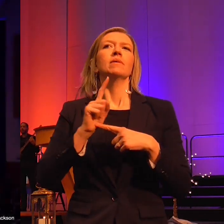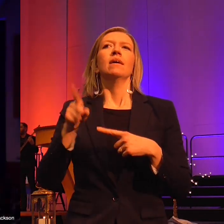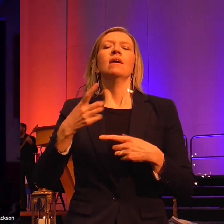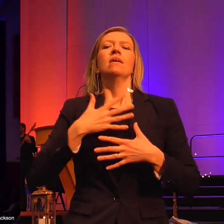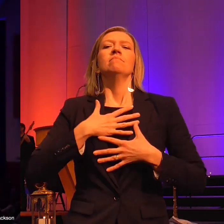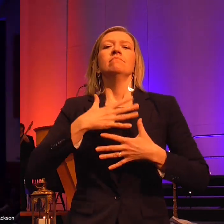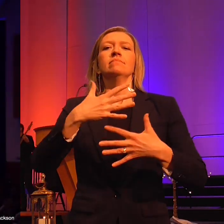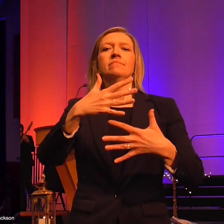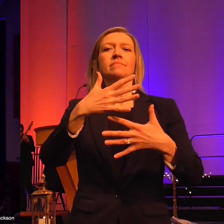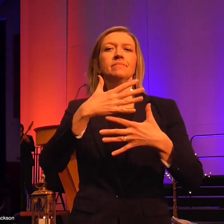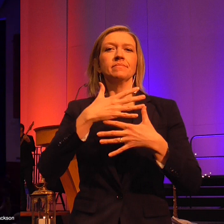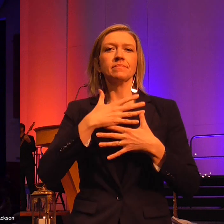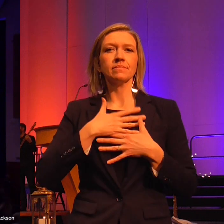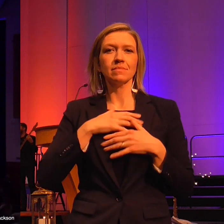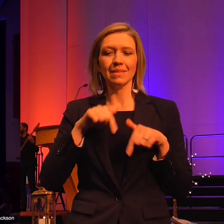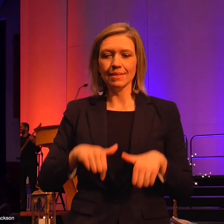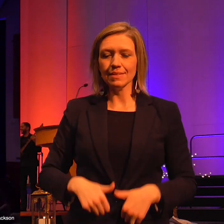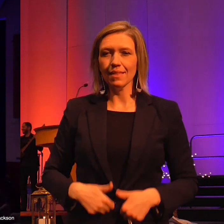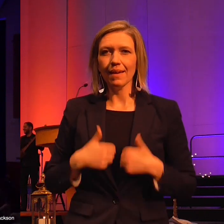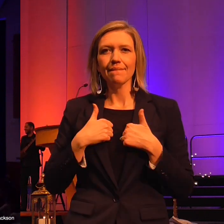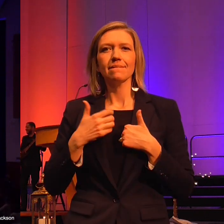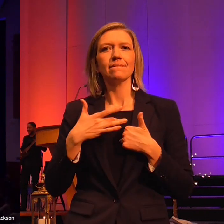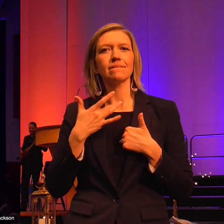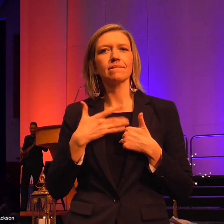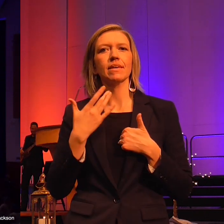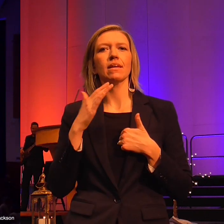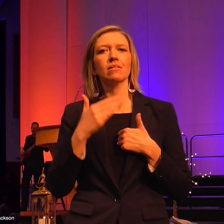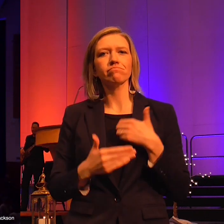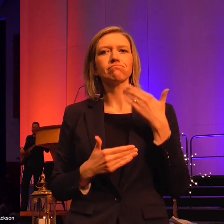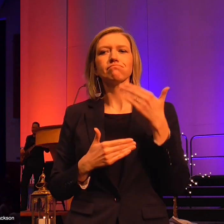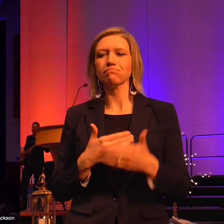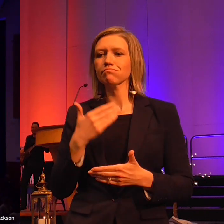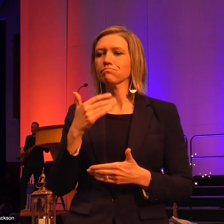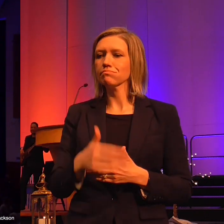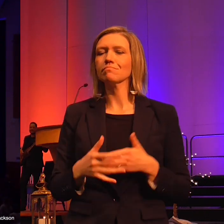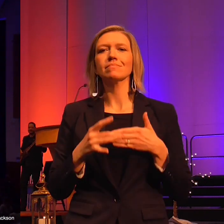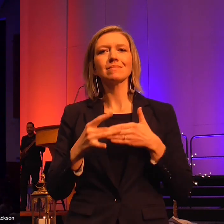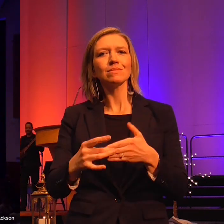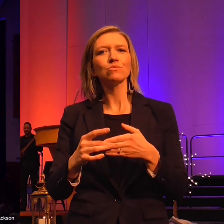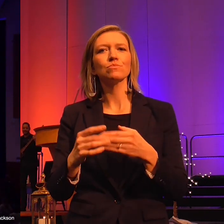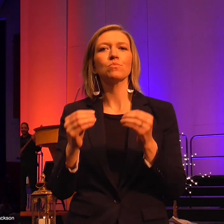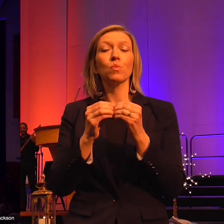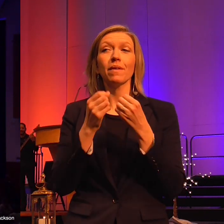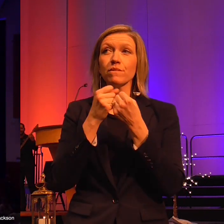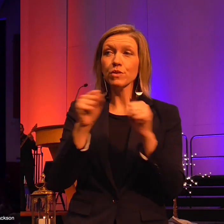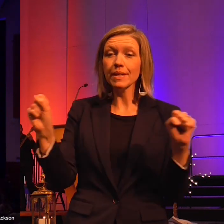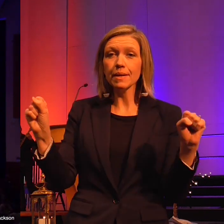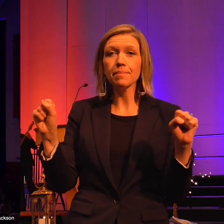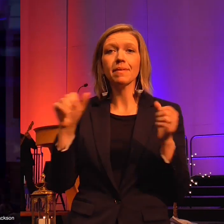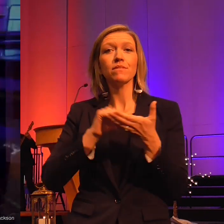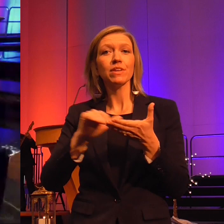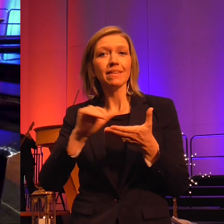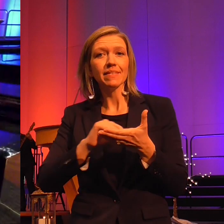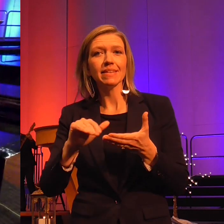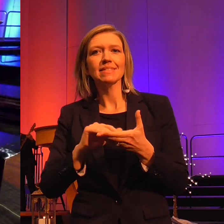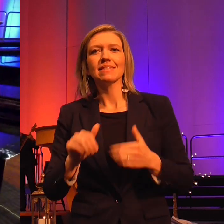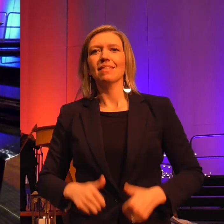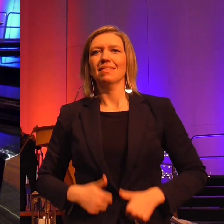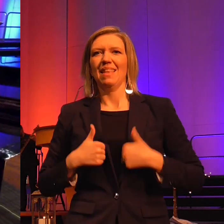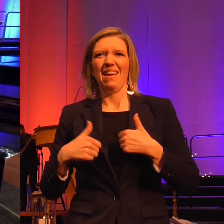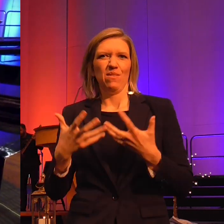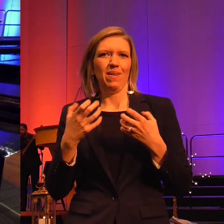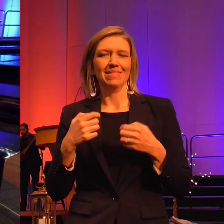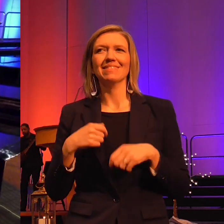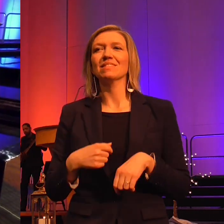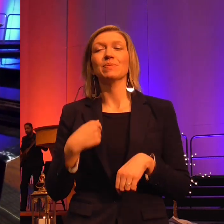are living, to feel the step-by-step guidance into greater freedom through forgiveness that life is inviting us into. And we say